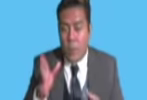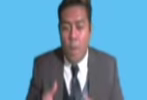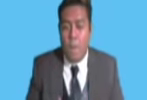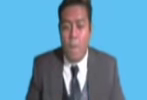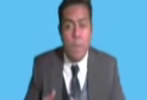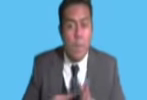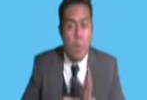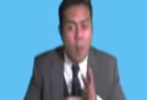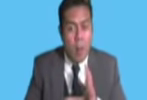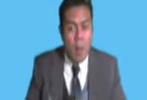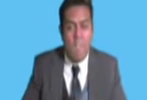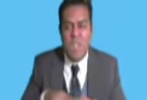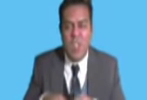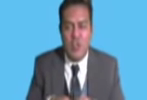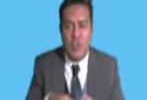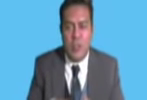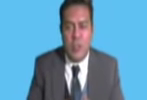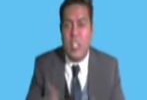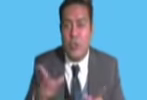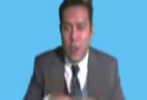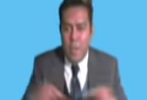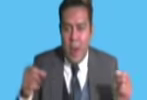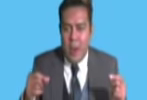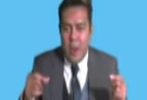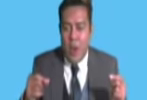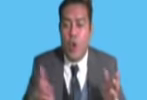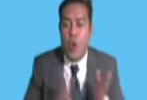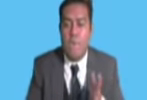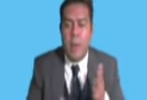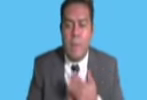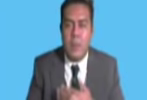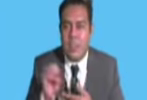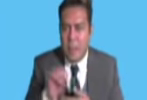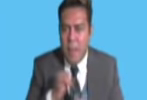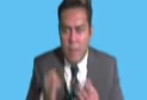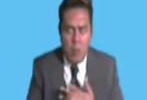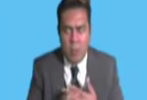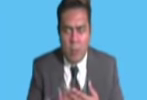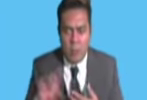in the Fiji versus Wales rugby in Japan this November, this September.